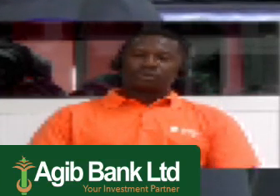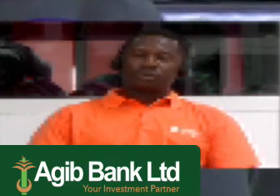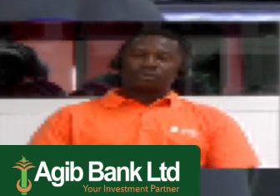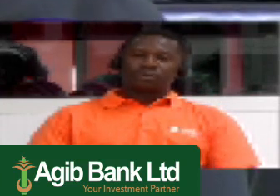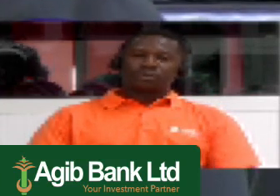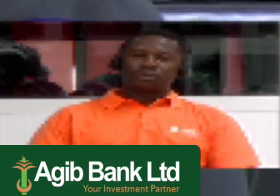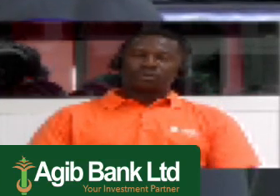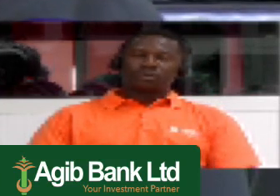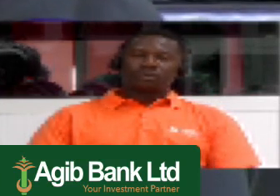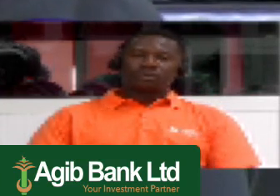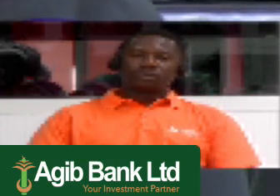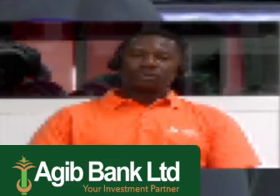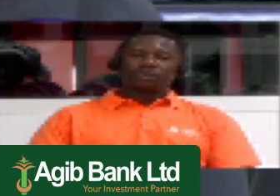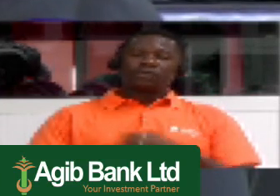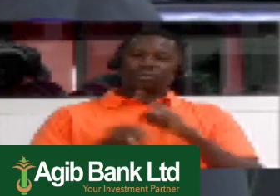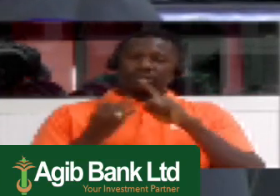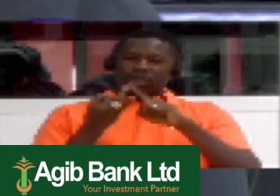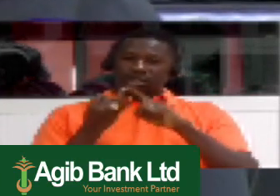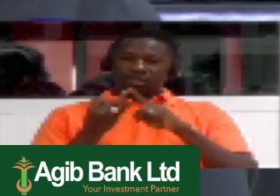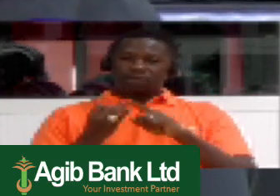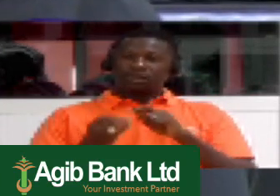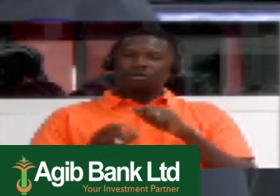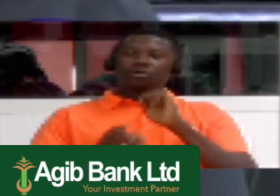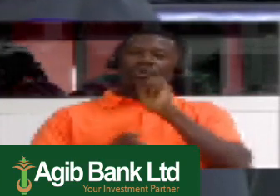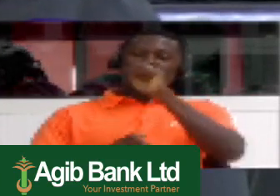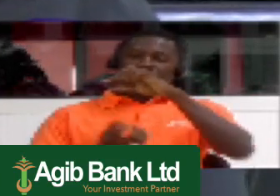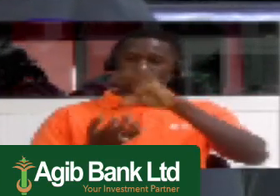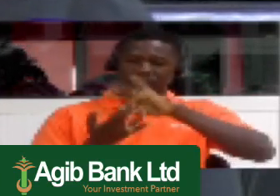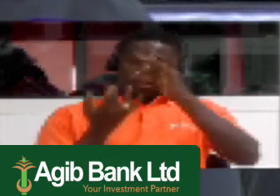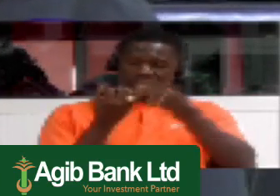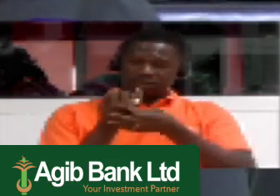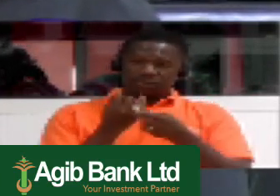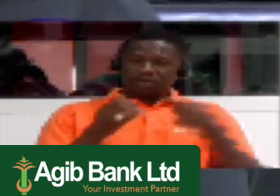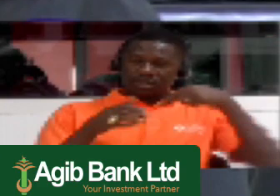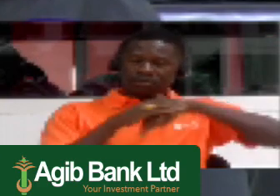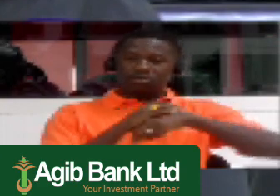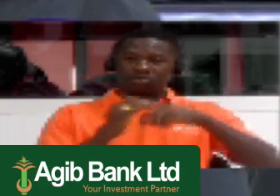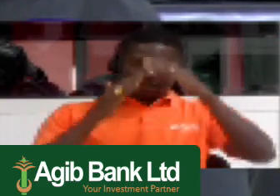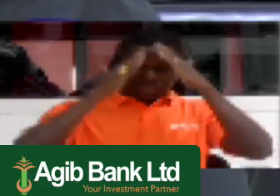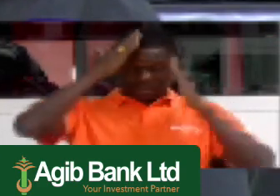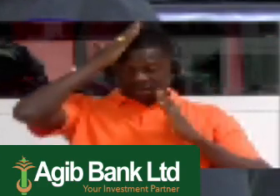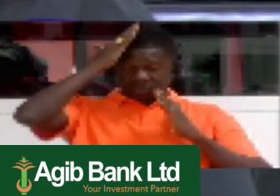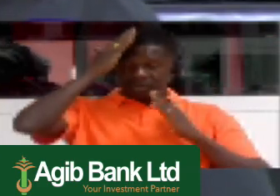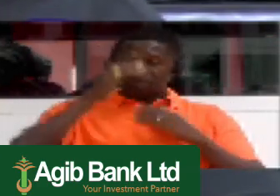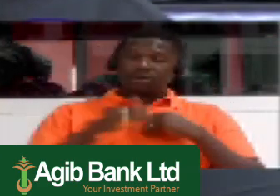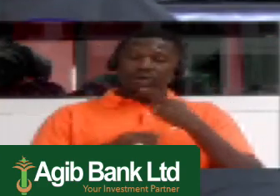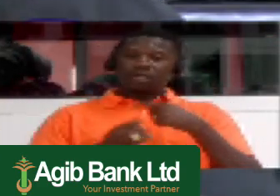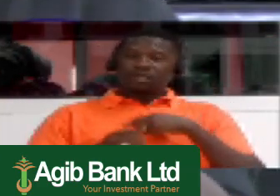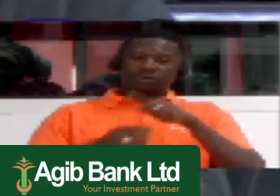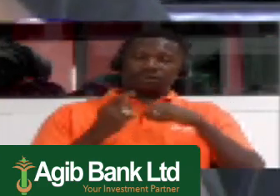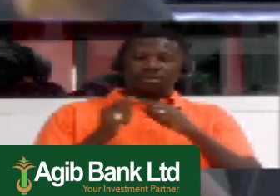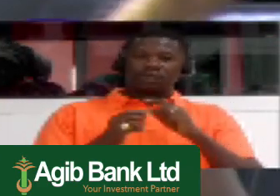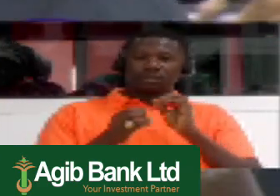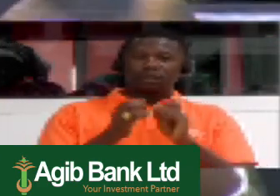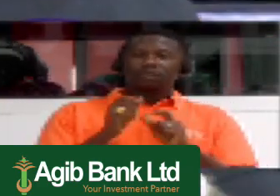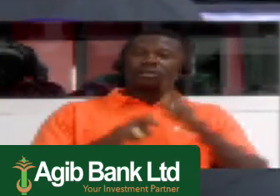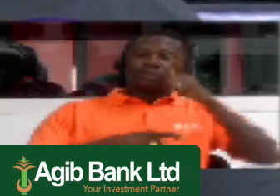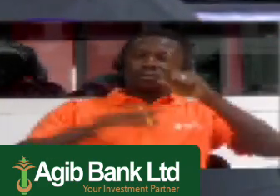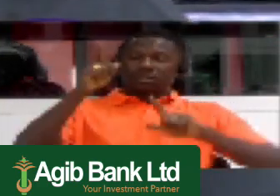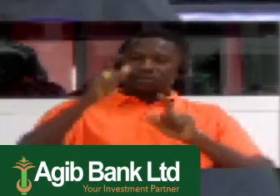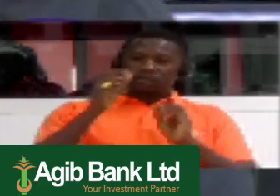PIU, and your transfer into the army and subsequent redeployment into